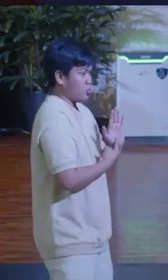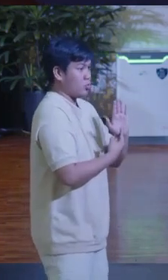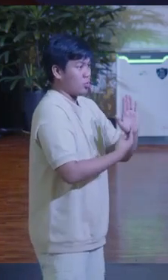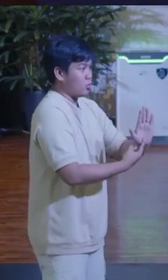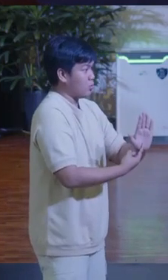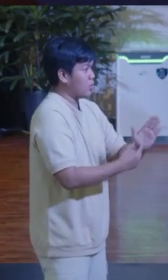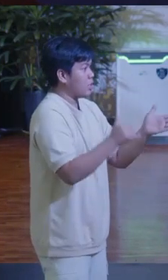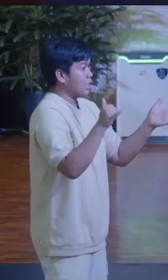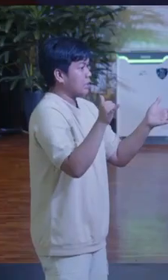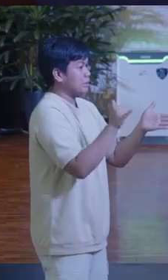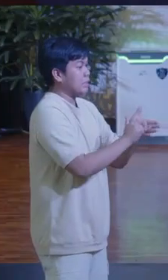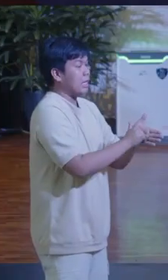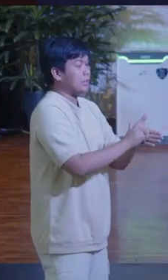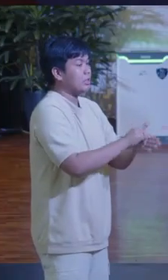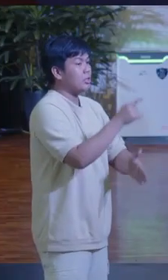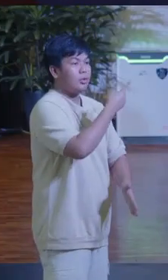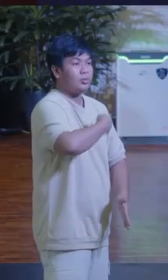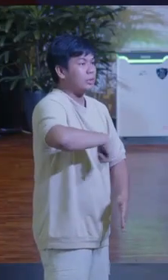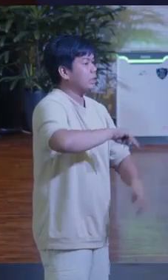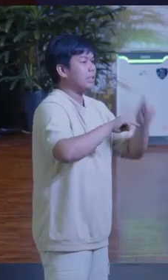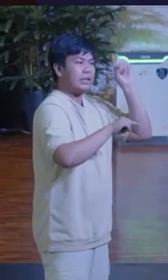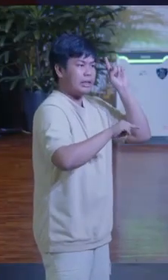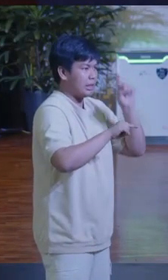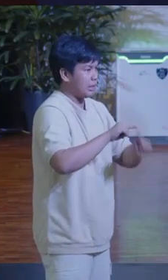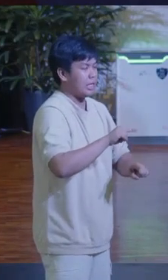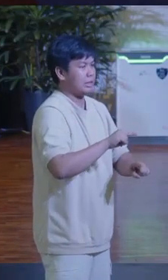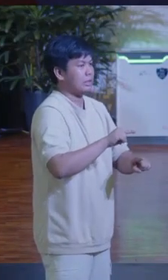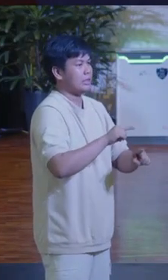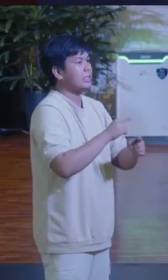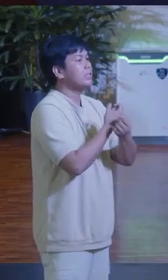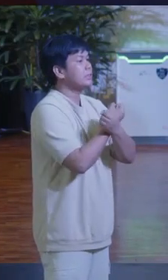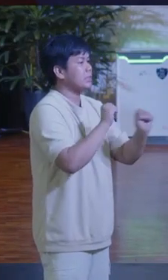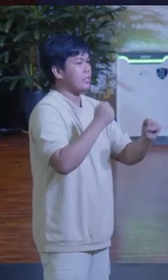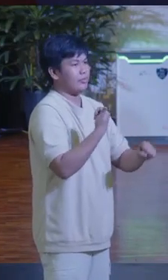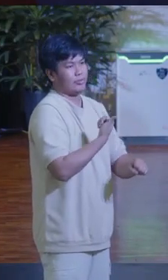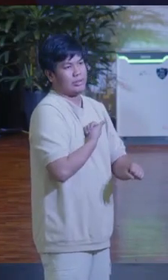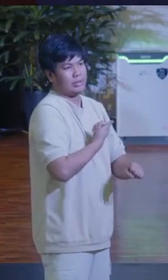ipinapakita sa atin na hindi natin kayang sundin.